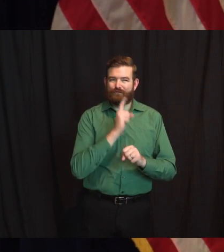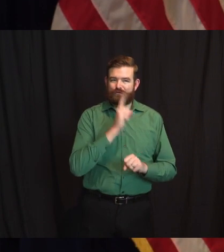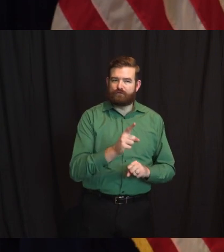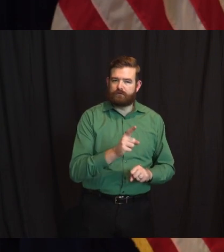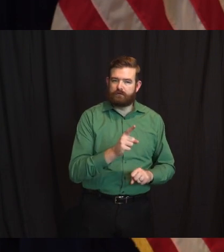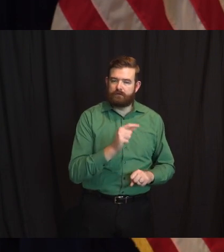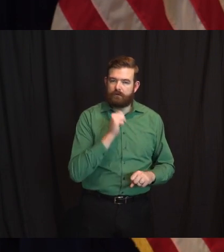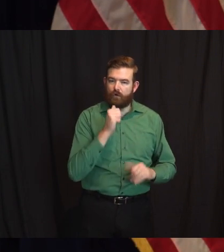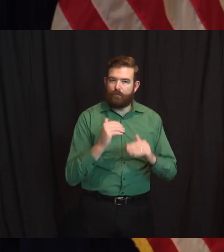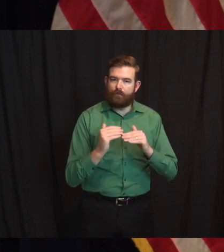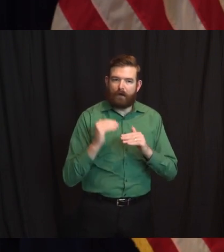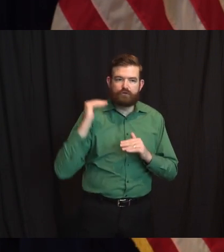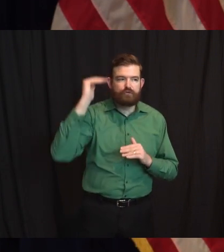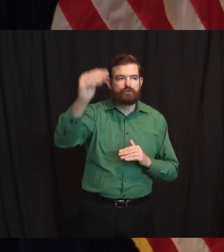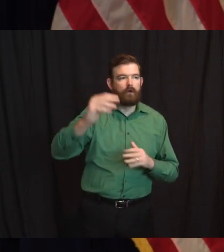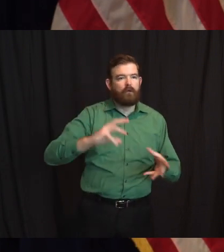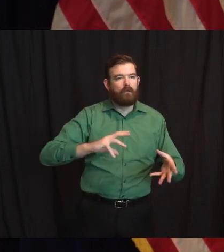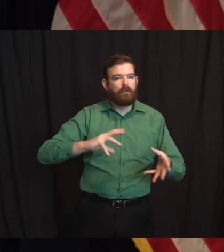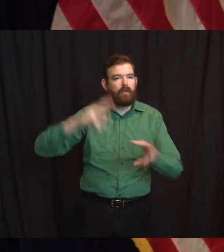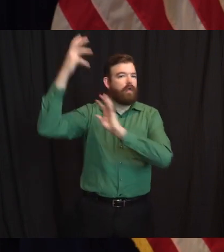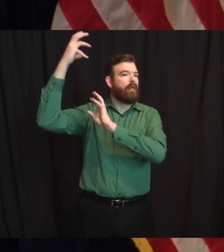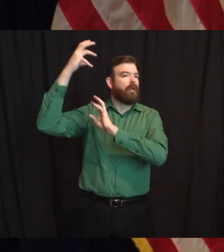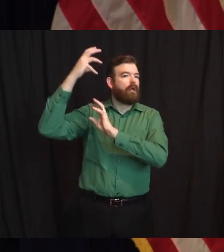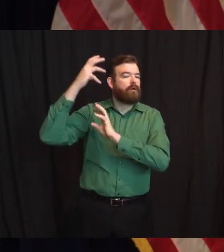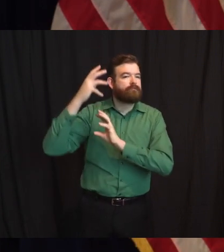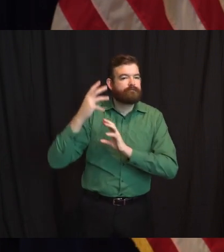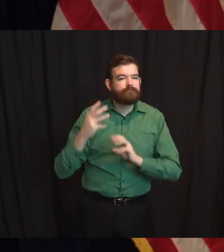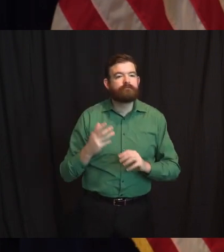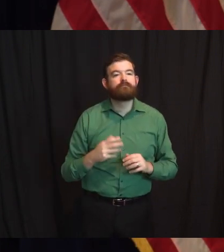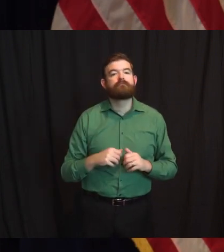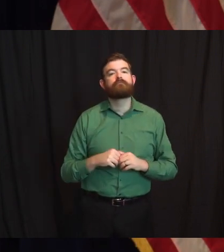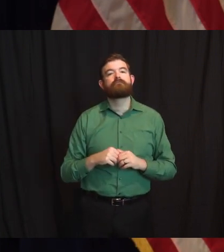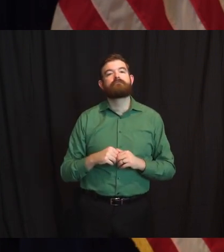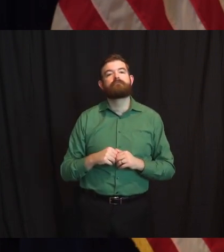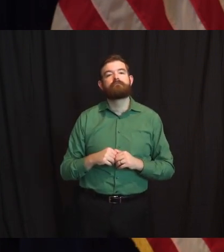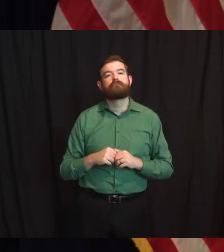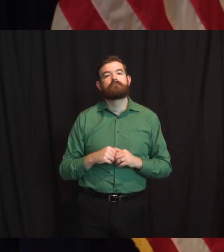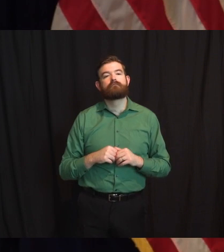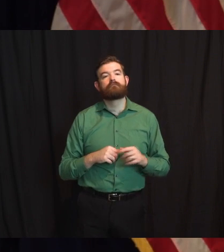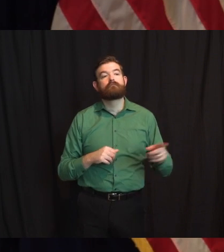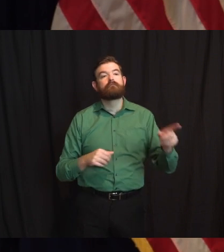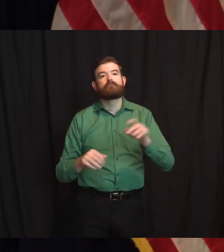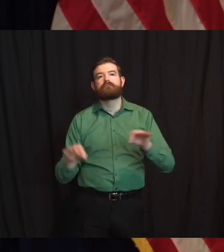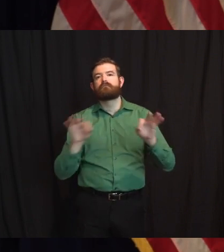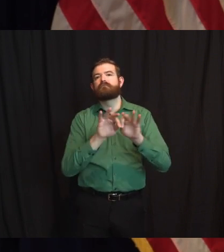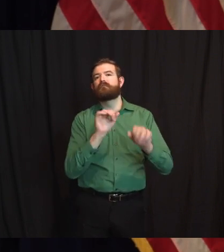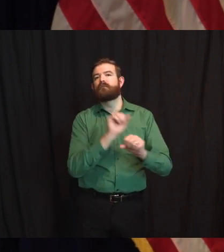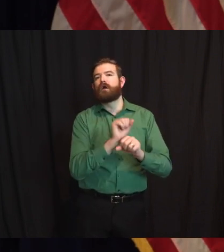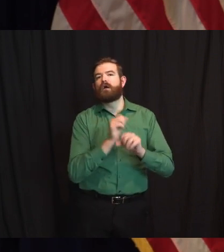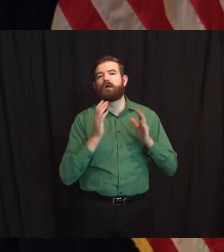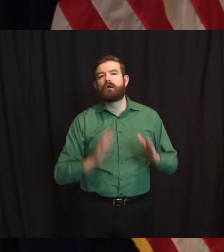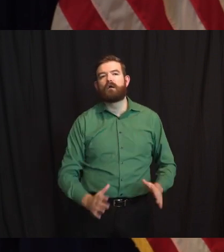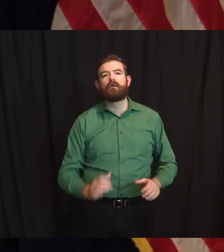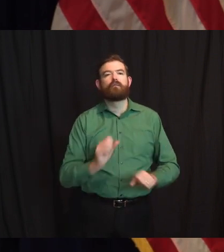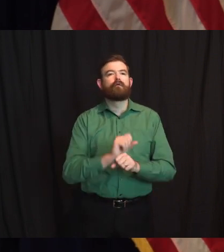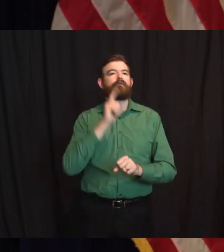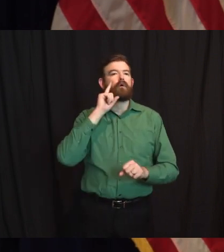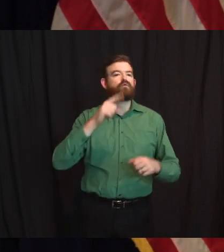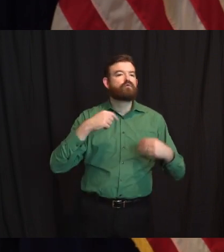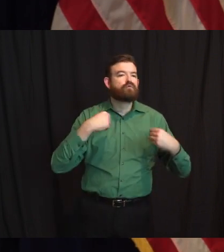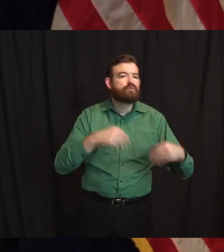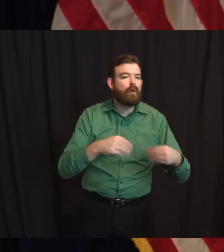an essential retail worker who's not armed, who's working for some retailer, who's, you